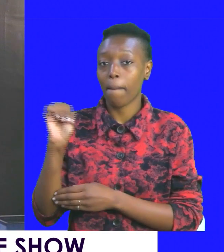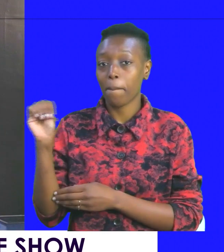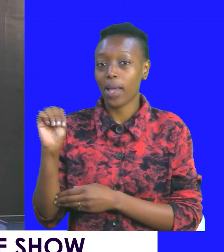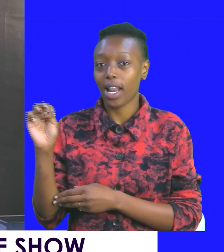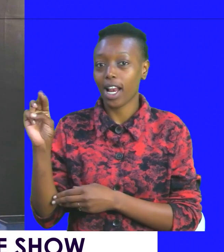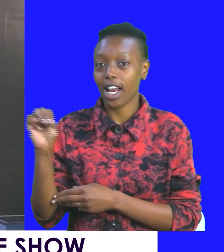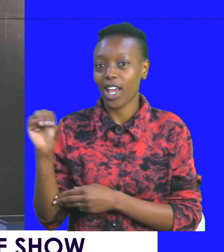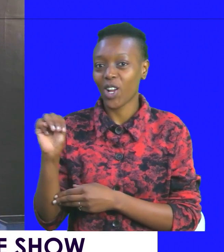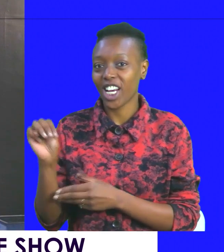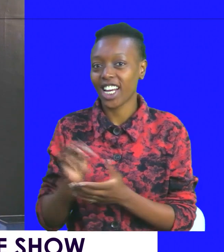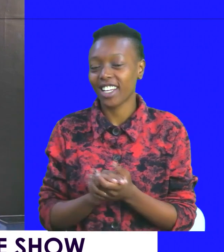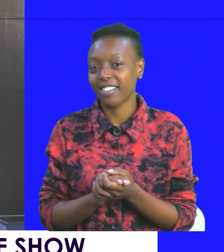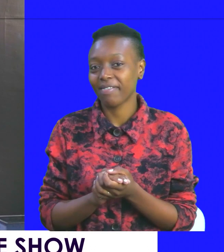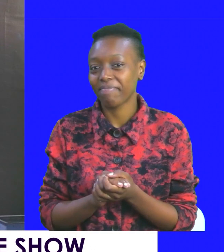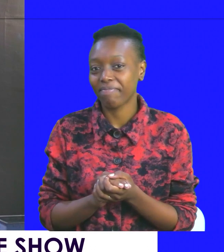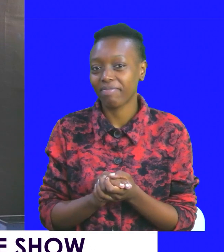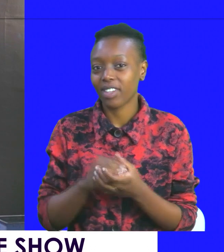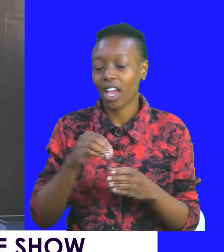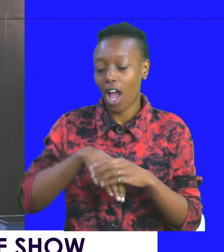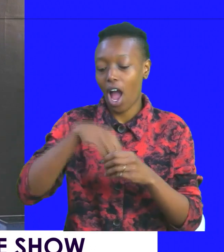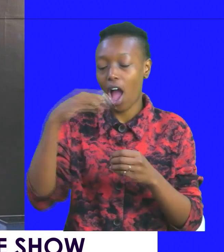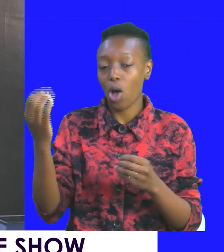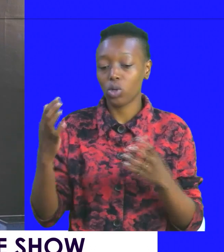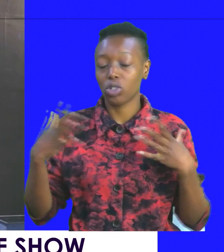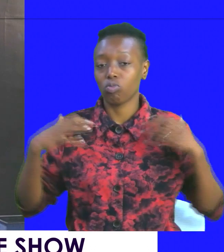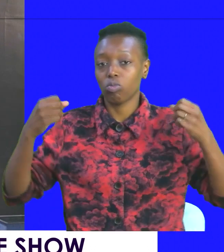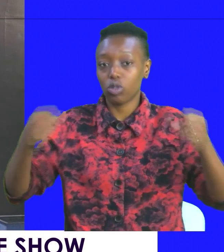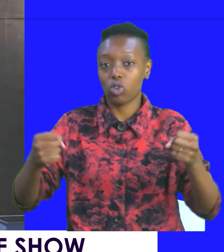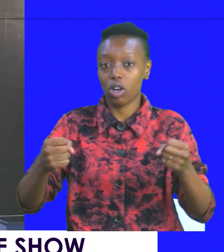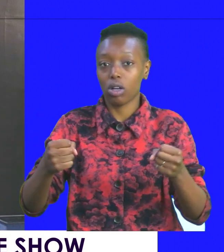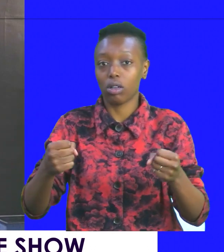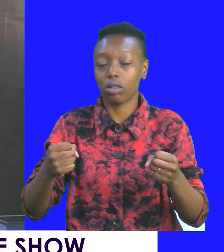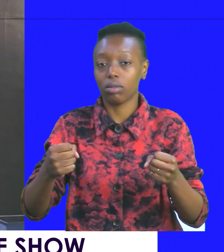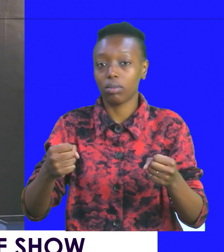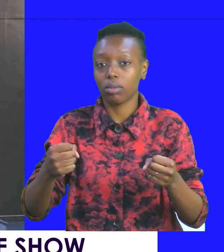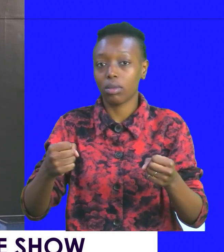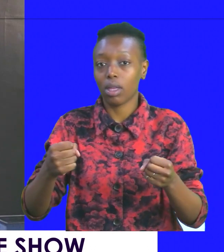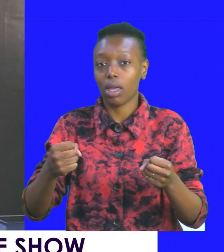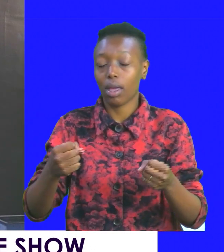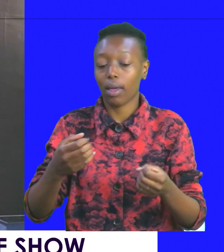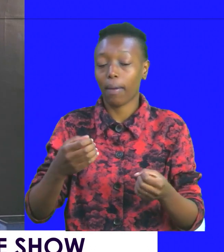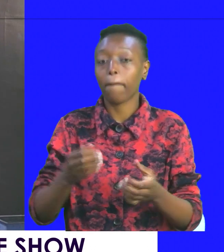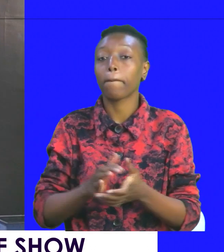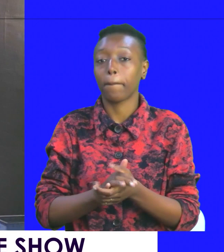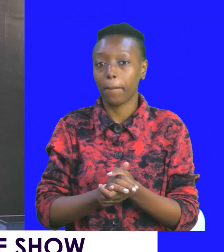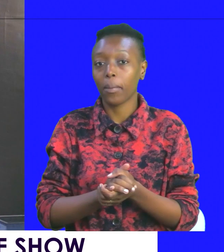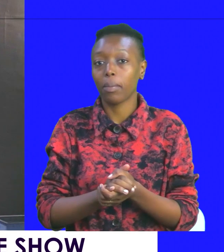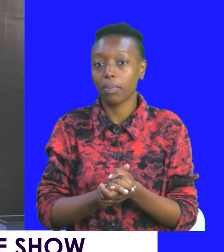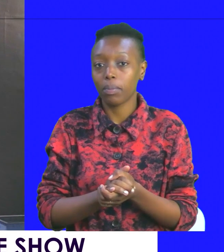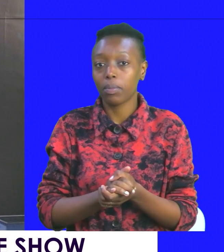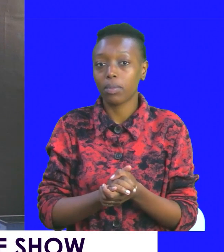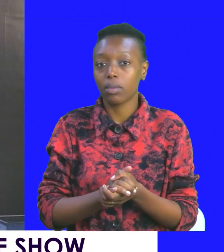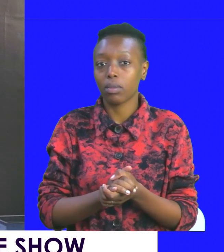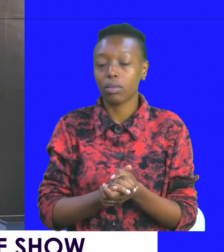cells to come out victoriously and be a being. Yes, it